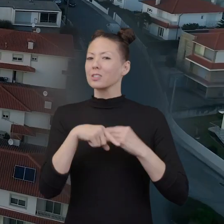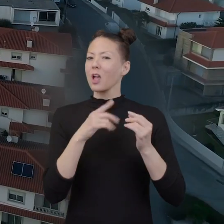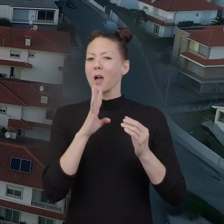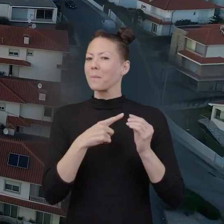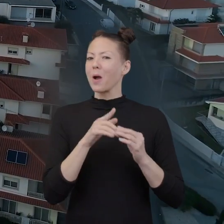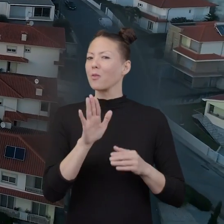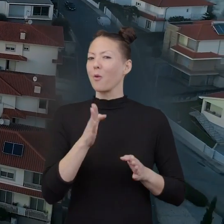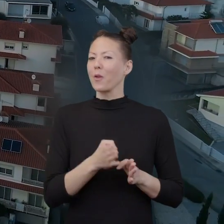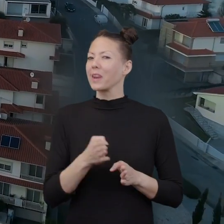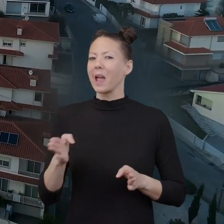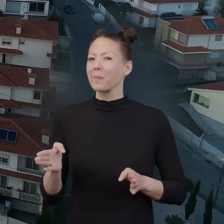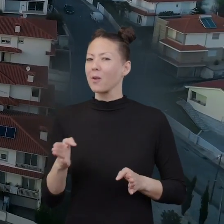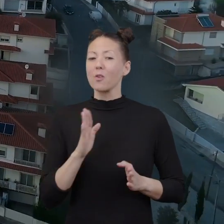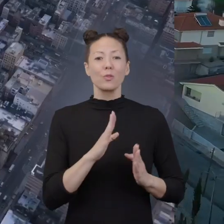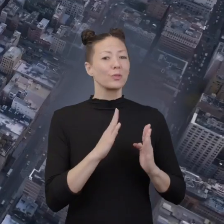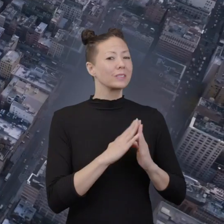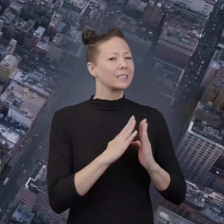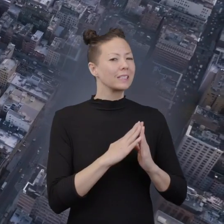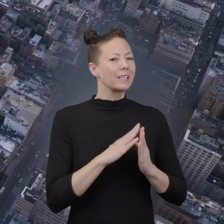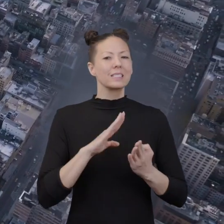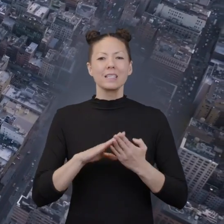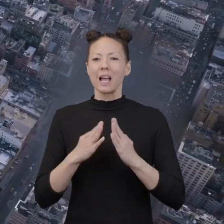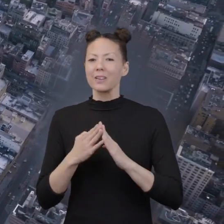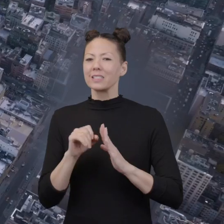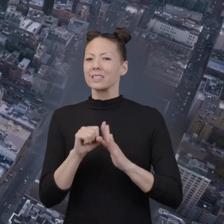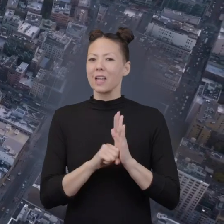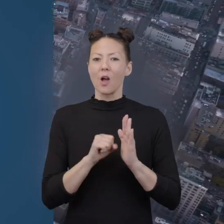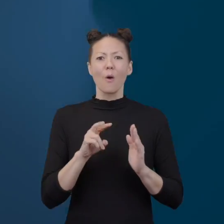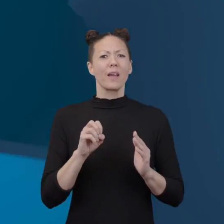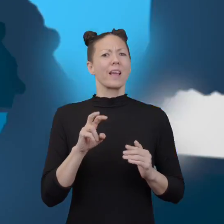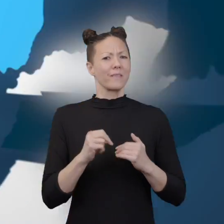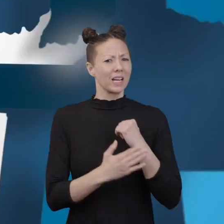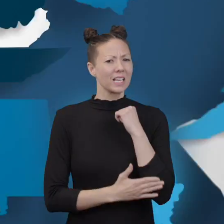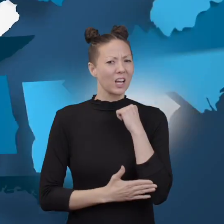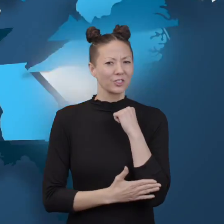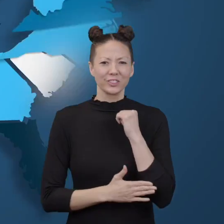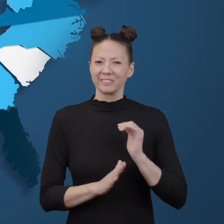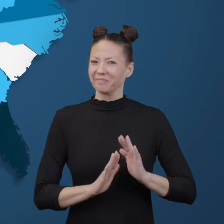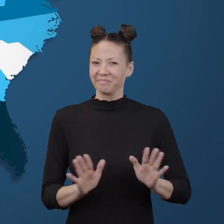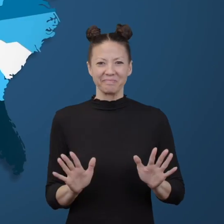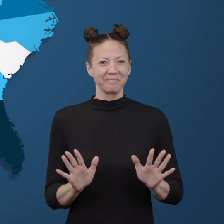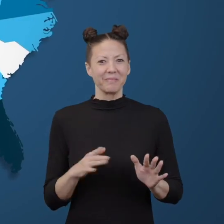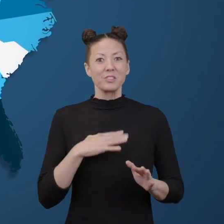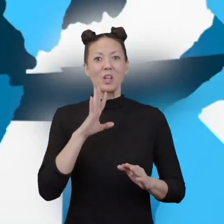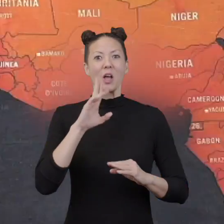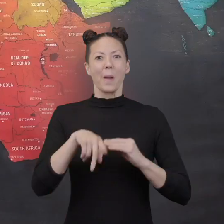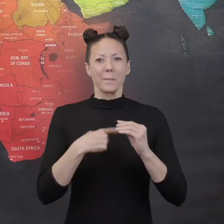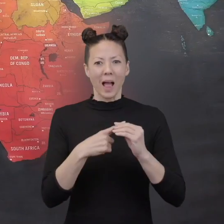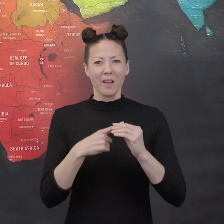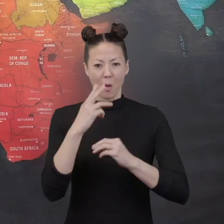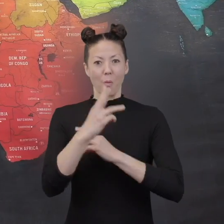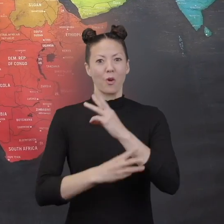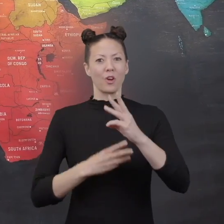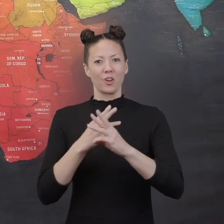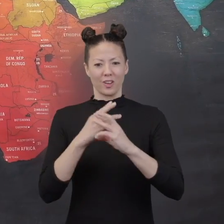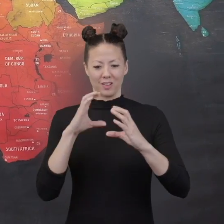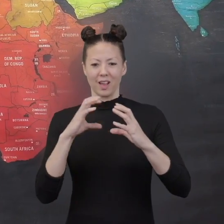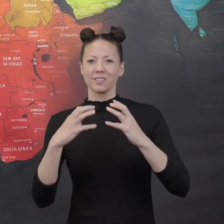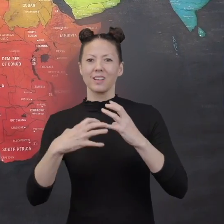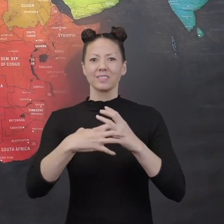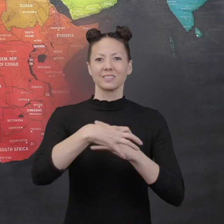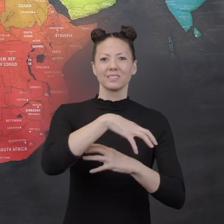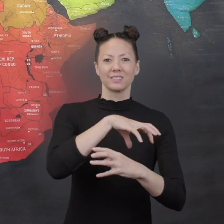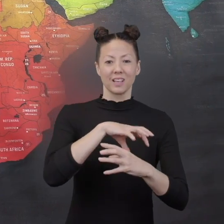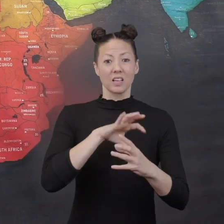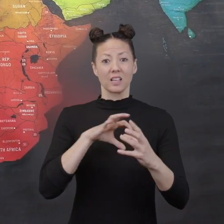not talking about neighborhoods, cities, towns, states, or even countries. I'm talking about